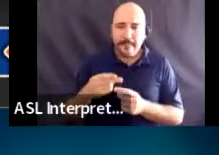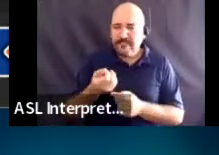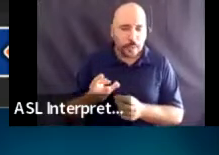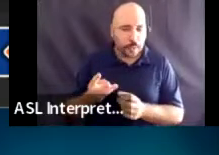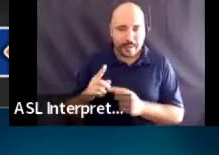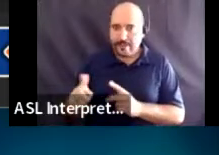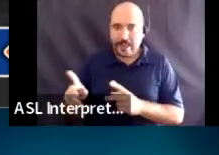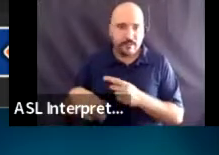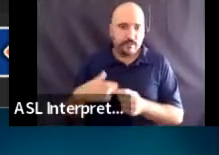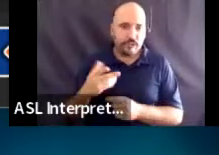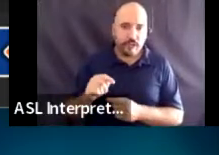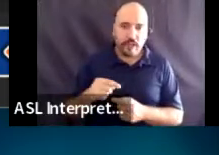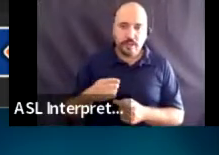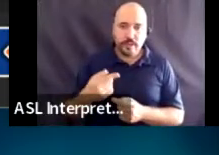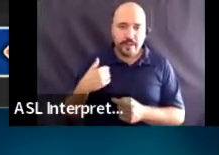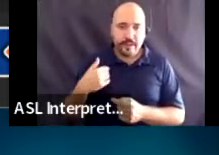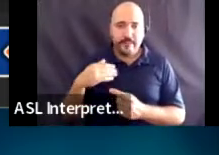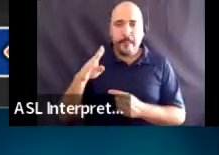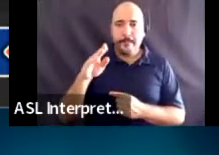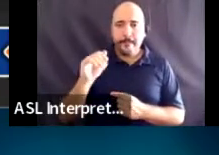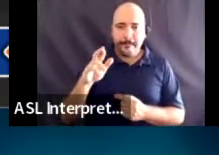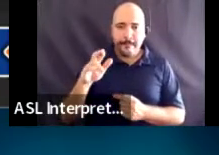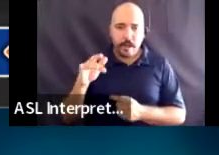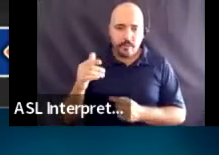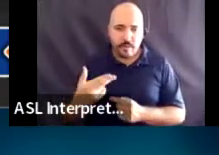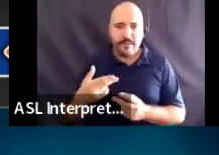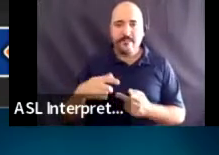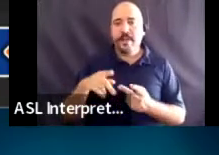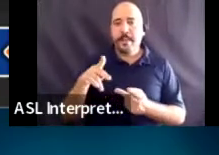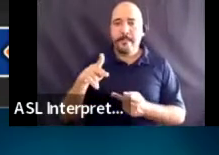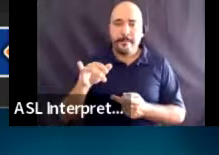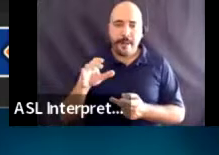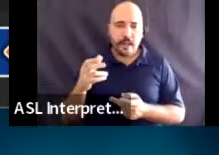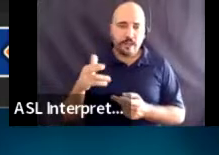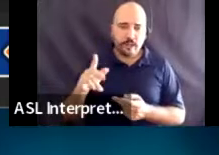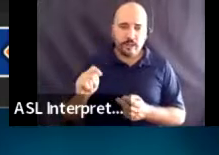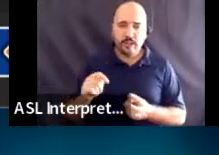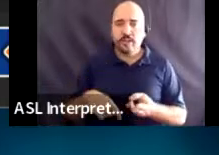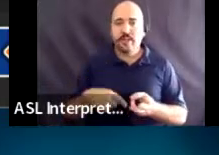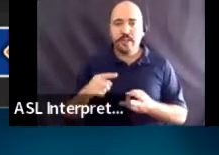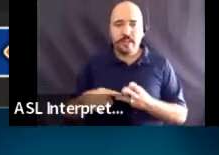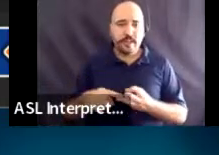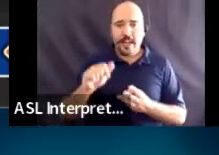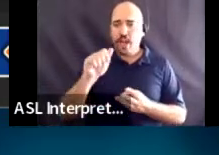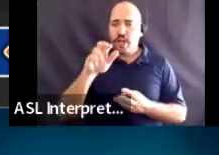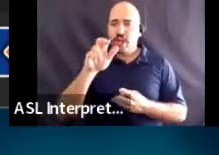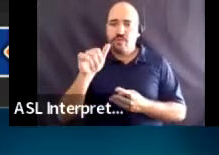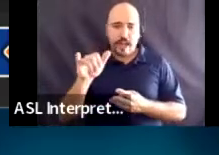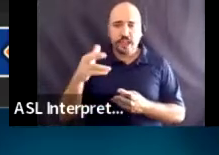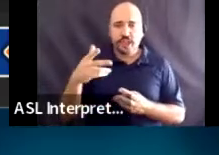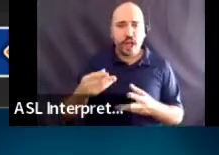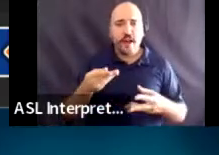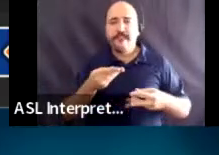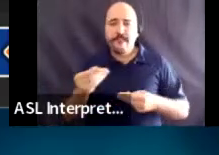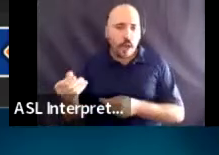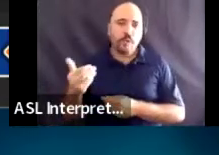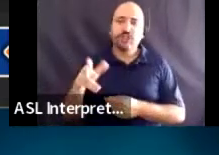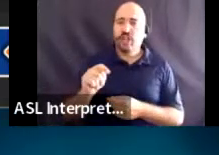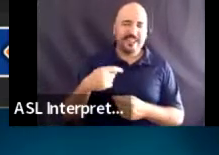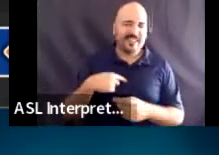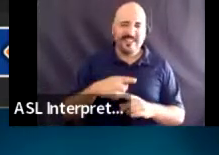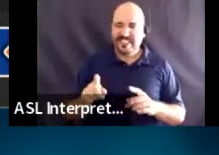a bar graph, pie chart, and flow chart. Great.